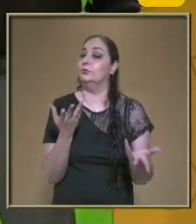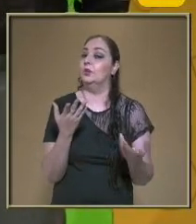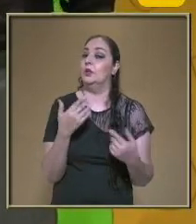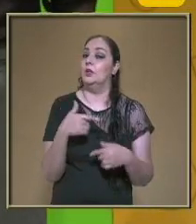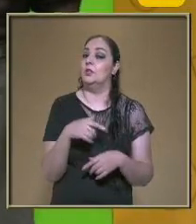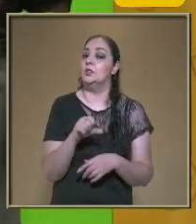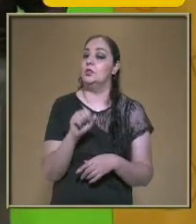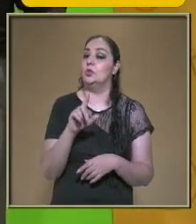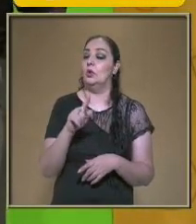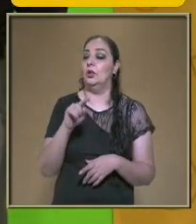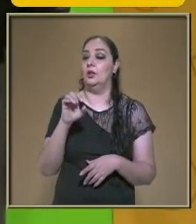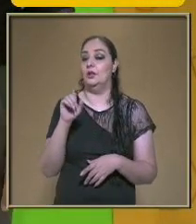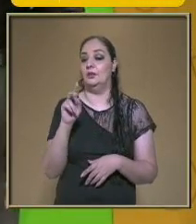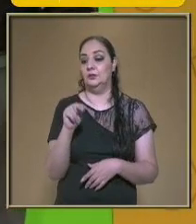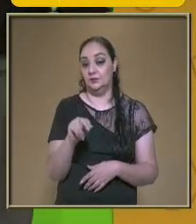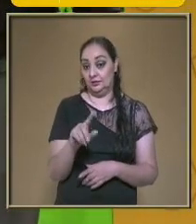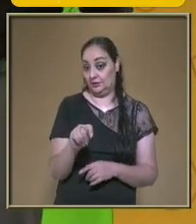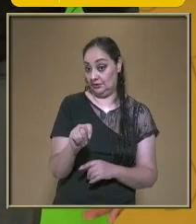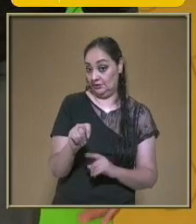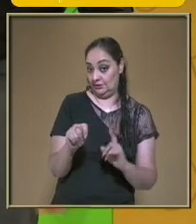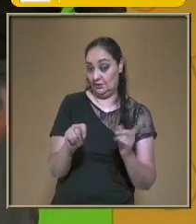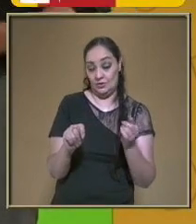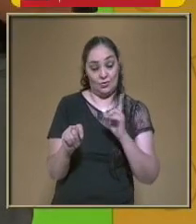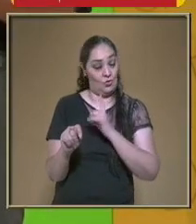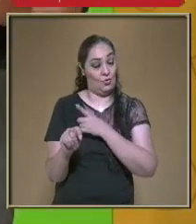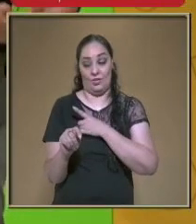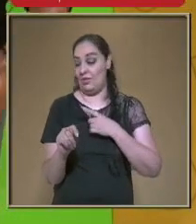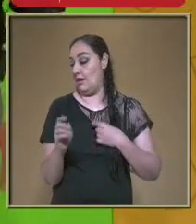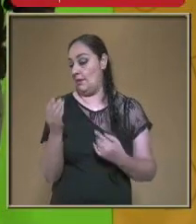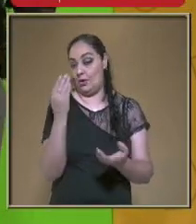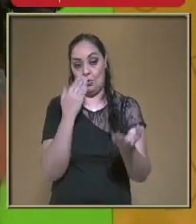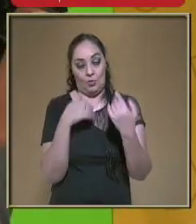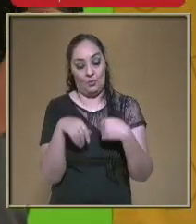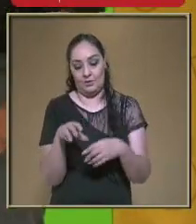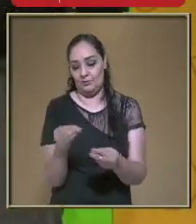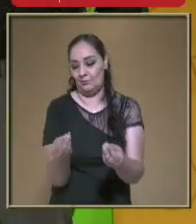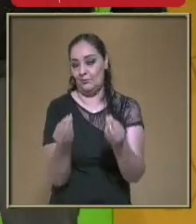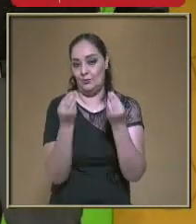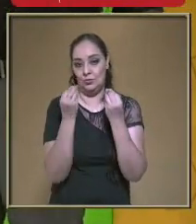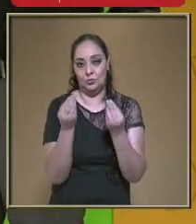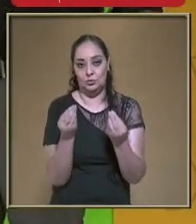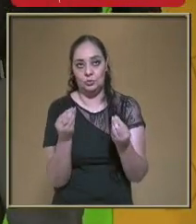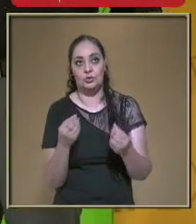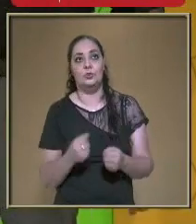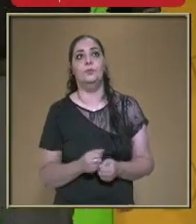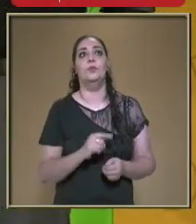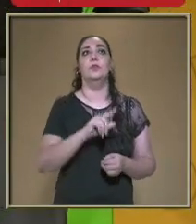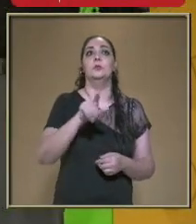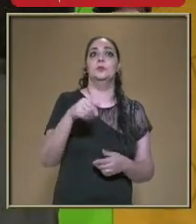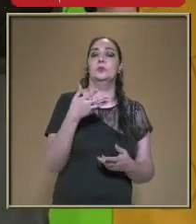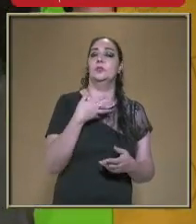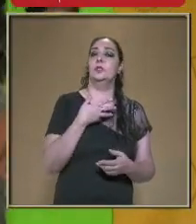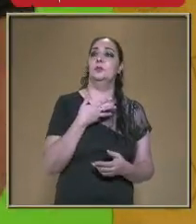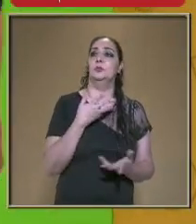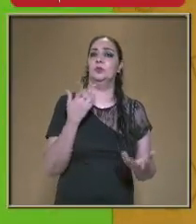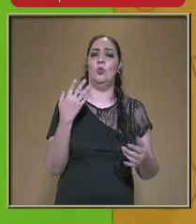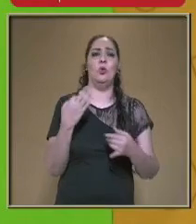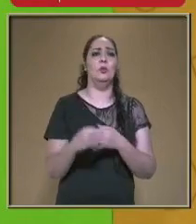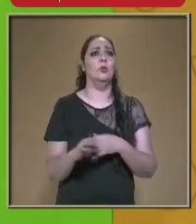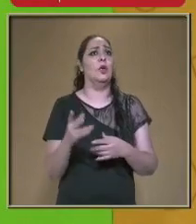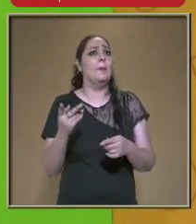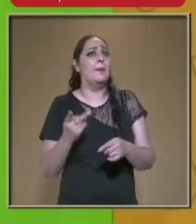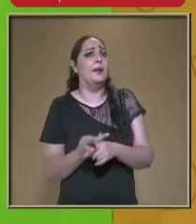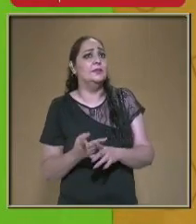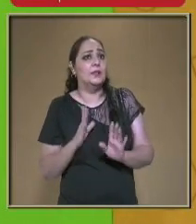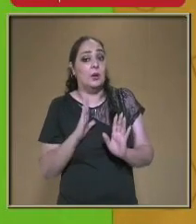Goku shouldn't. Negative. It's a recommendation not to eat a lot. Okay? Then we got the last one. What happened? A